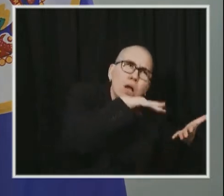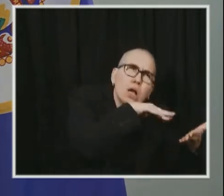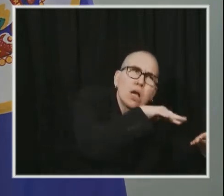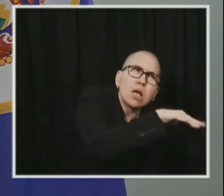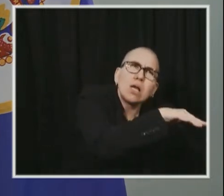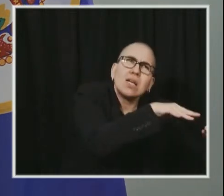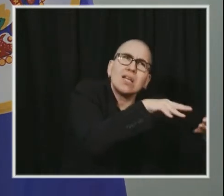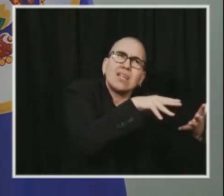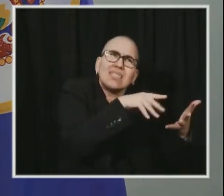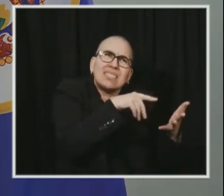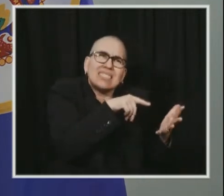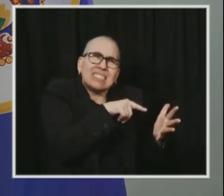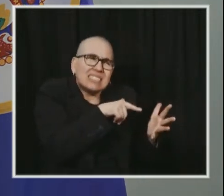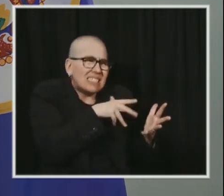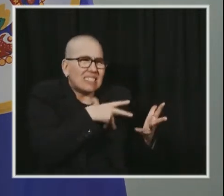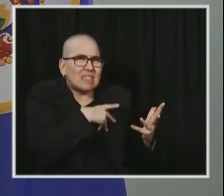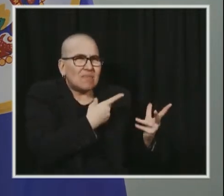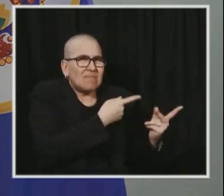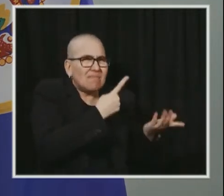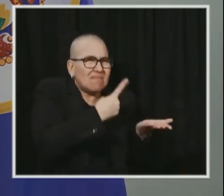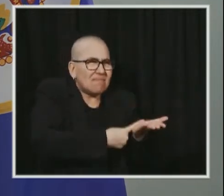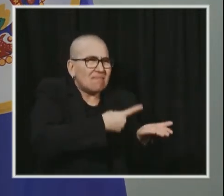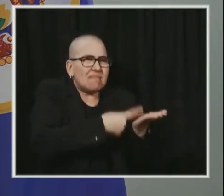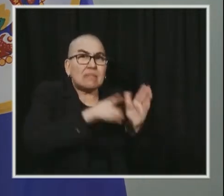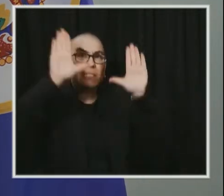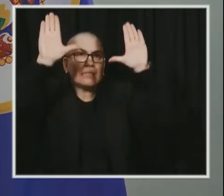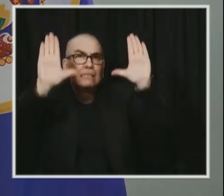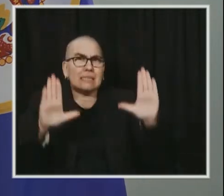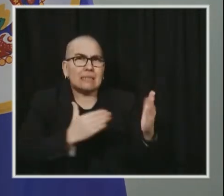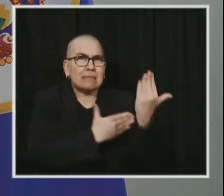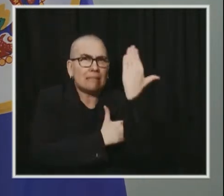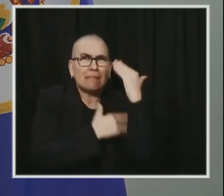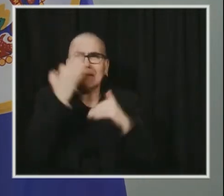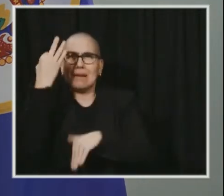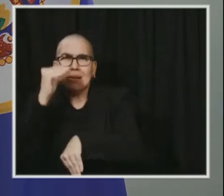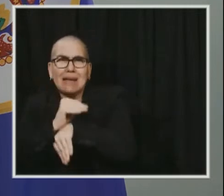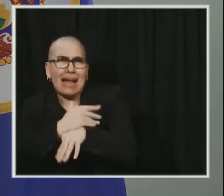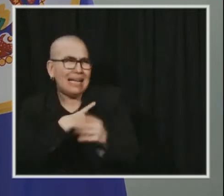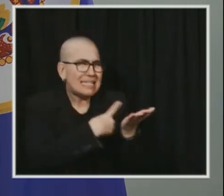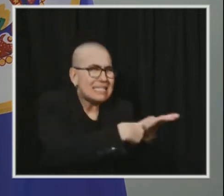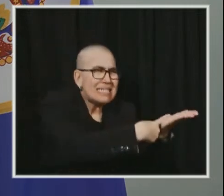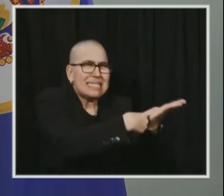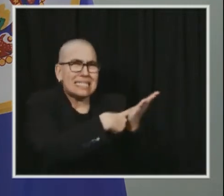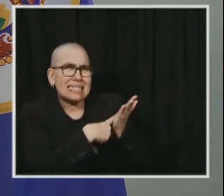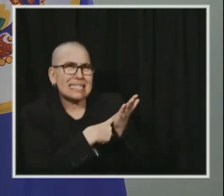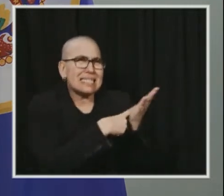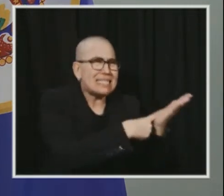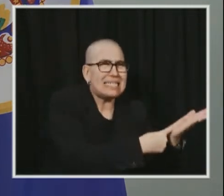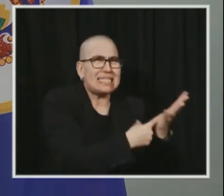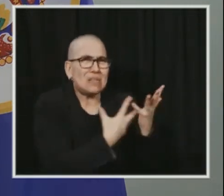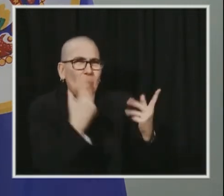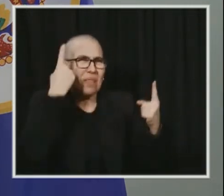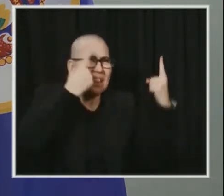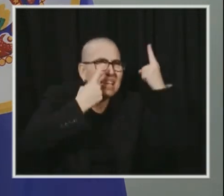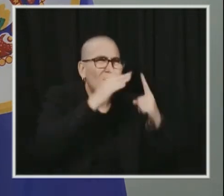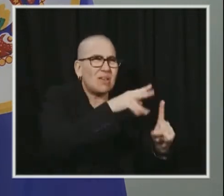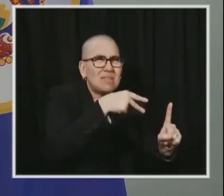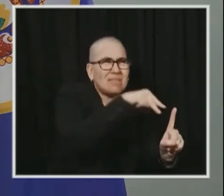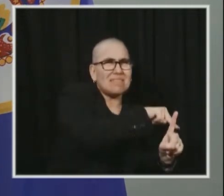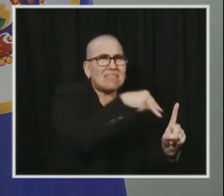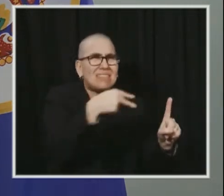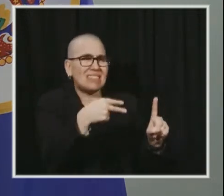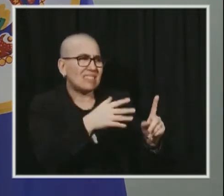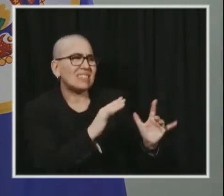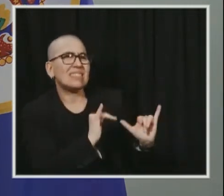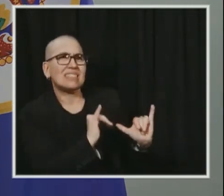spoken on Friday nights. And as it should be in a true partnership, she's told me what I needed to hear, not what I wanted to hear. And